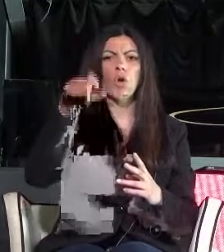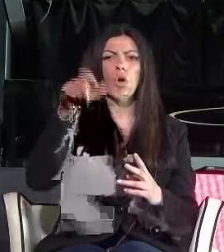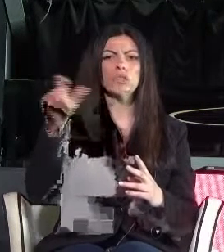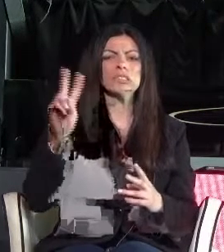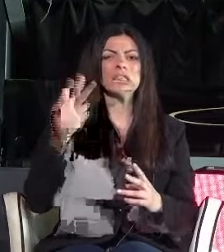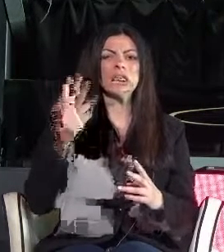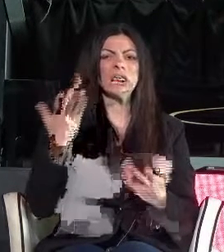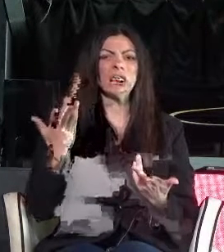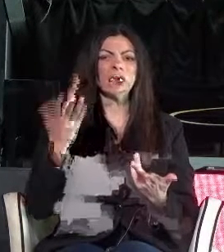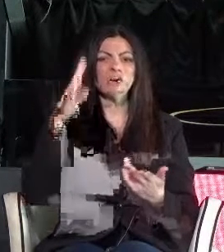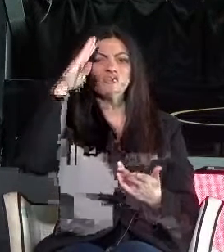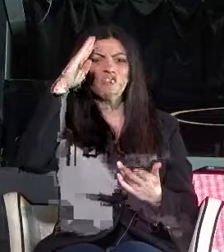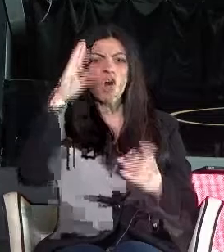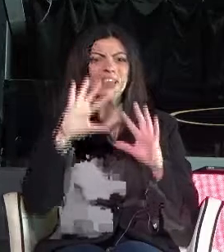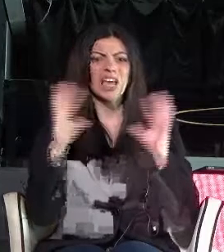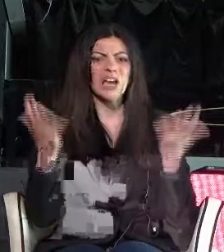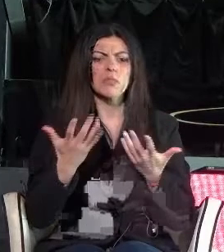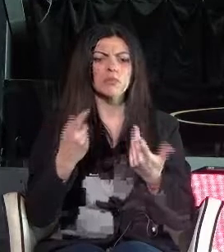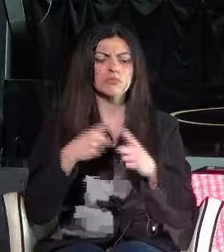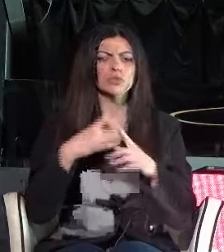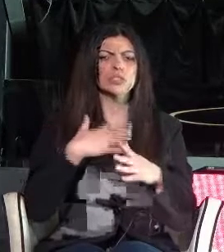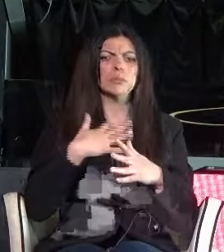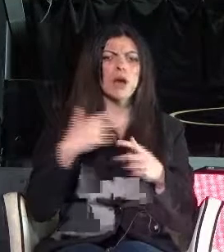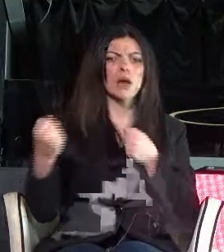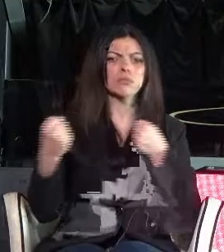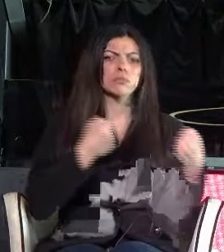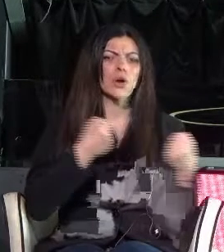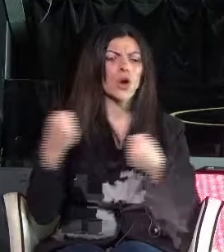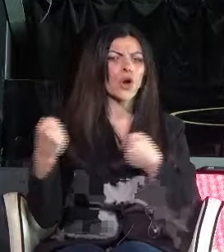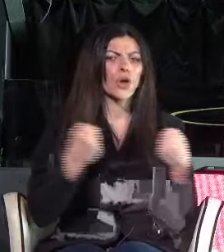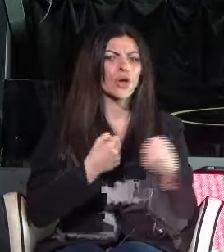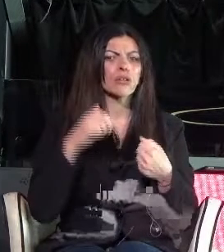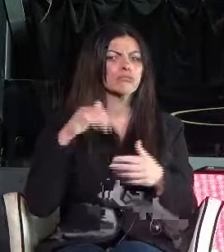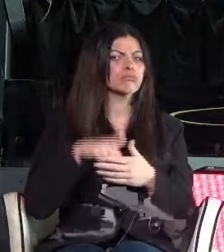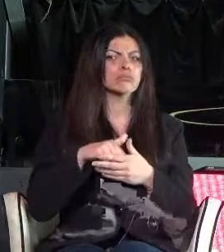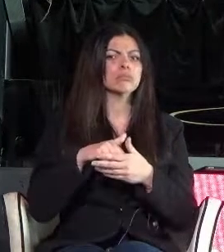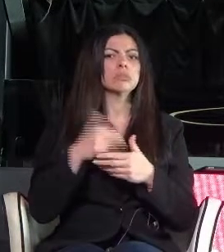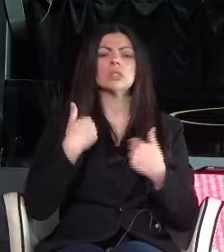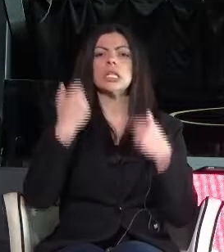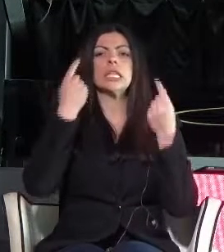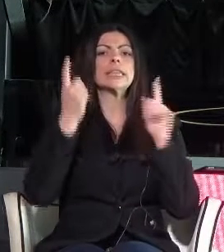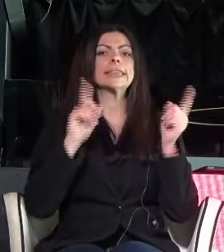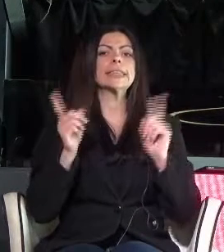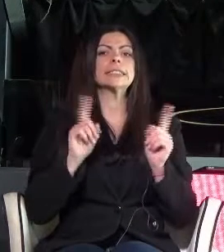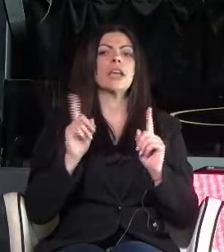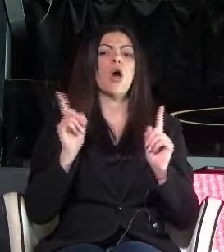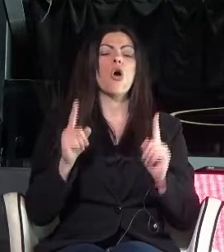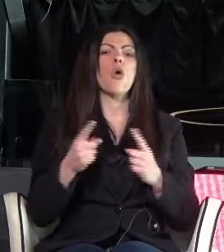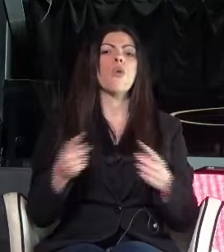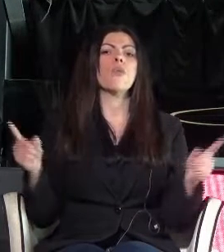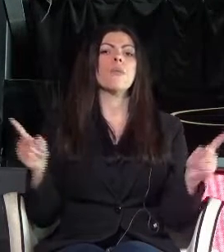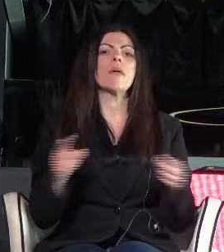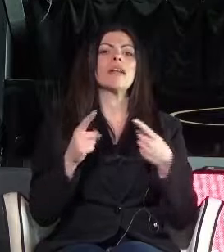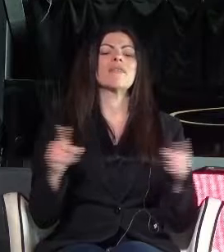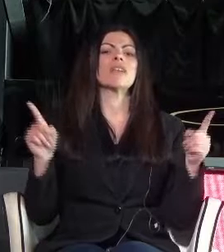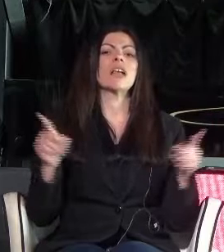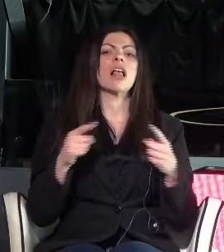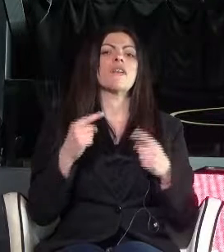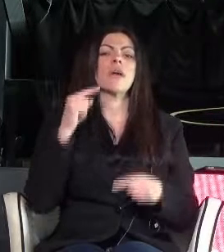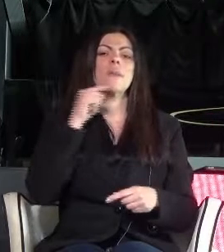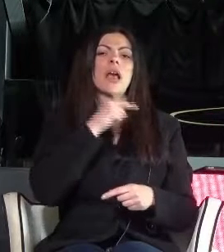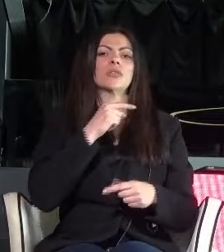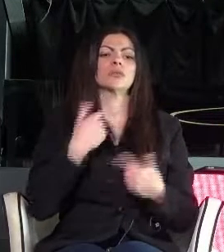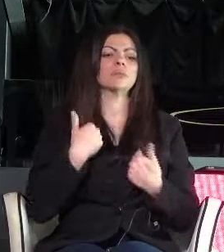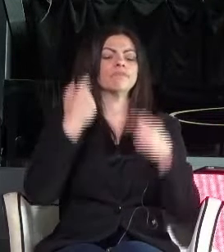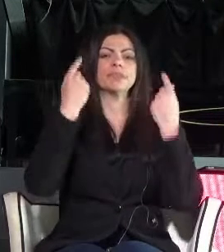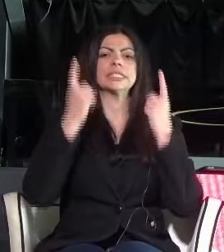rules Belarus, and I don't know what to expect from this person, because this is not the